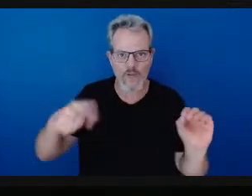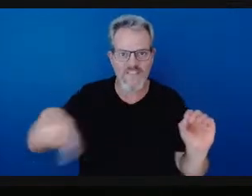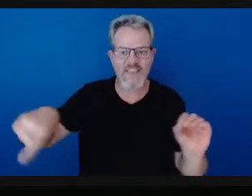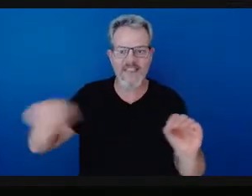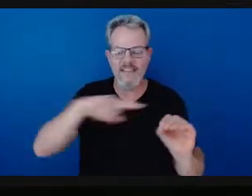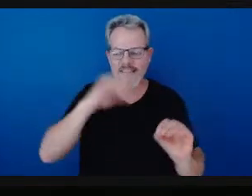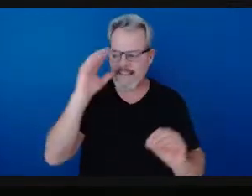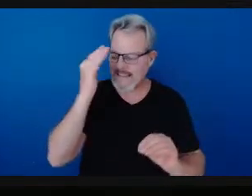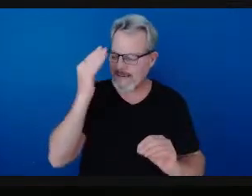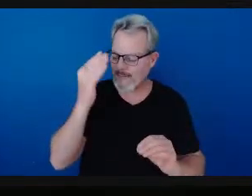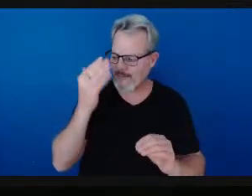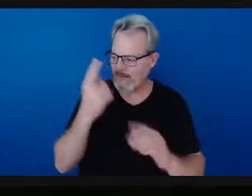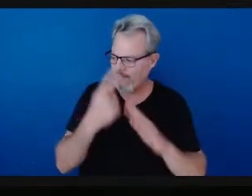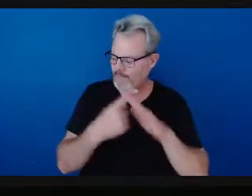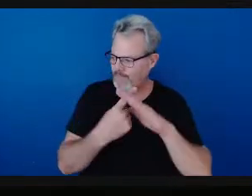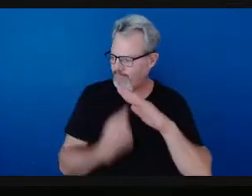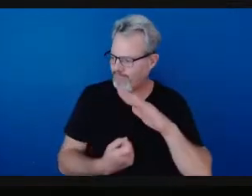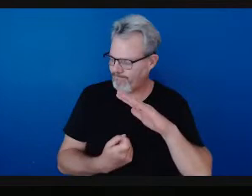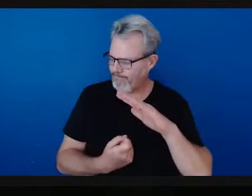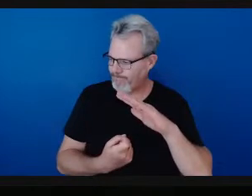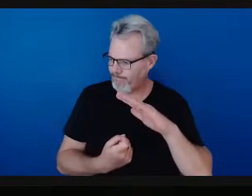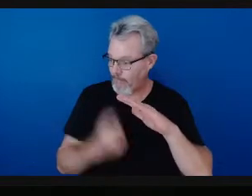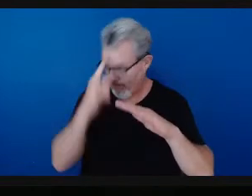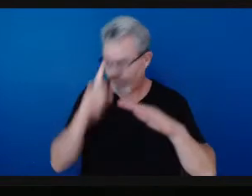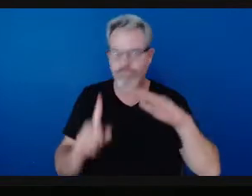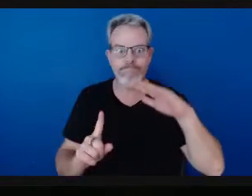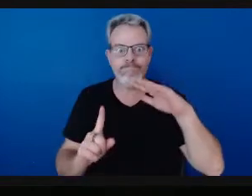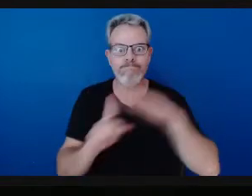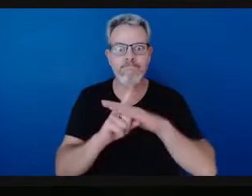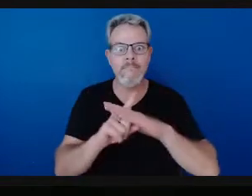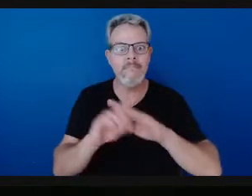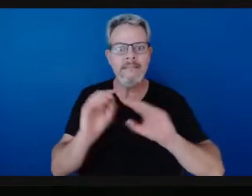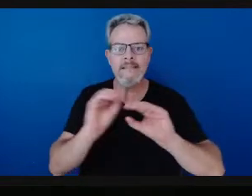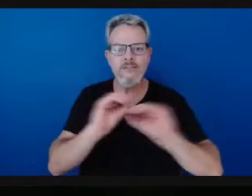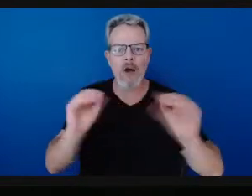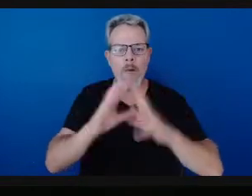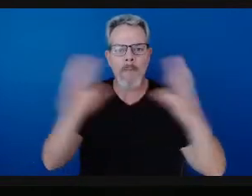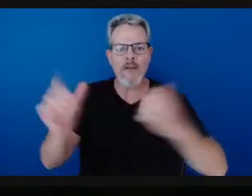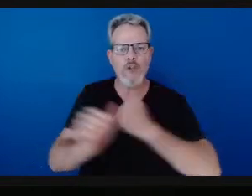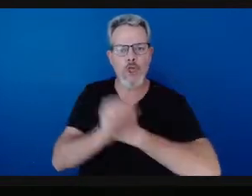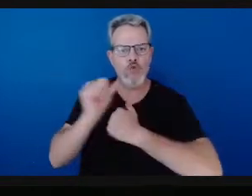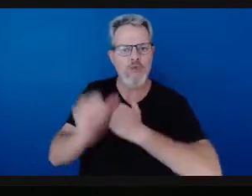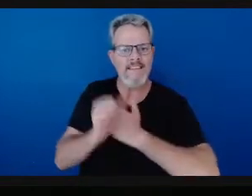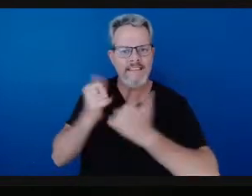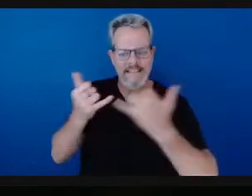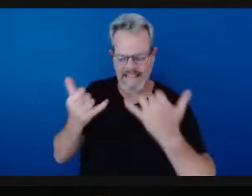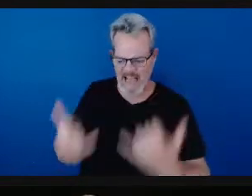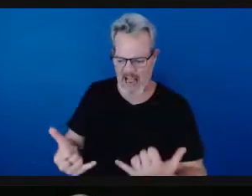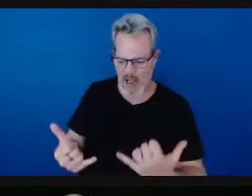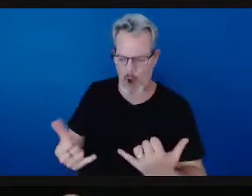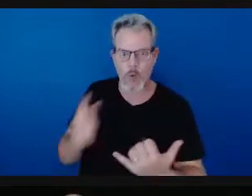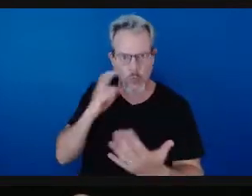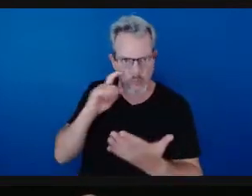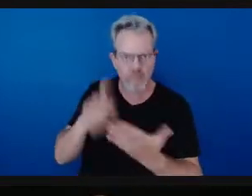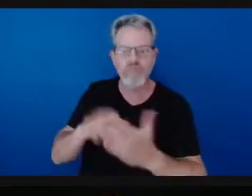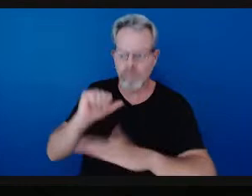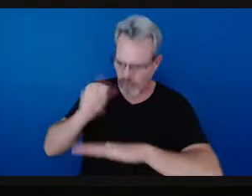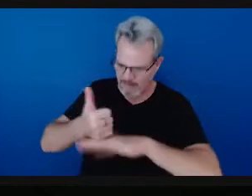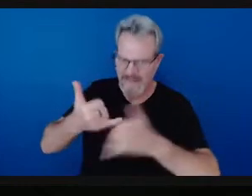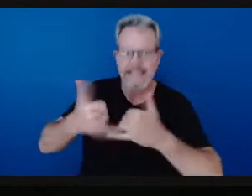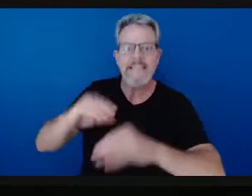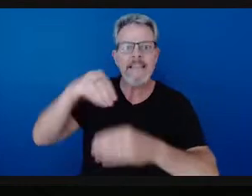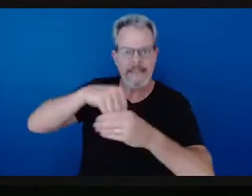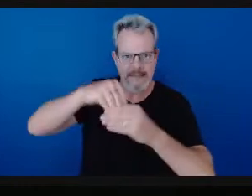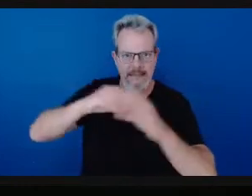what's the word, right? Nothing is very threatening to us, right? So now that we can once again reestablish that lava is still contained in the caldera, not moving in the